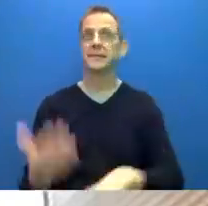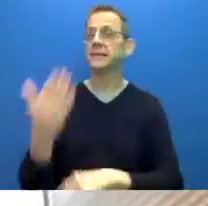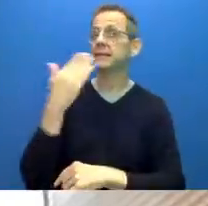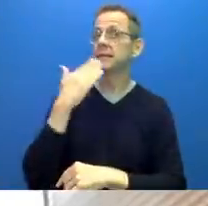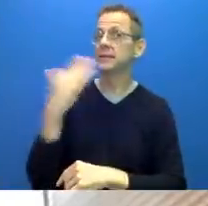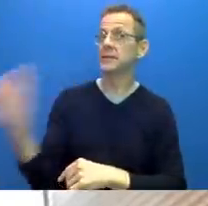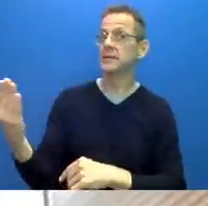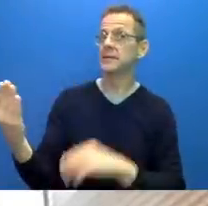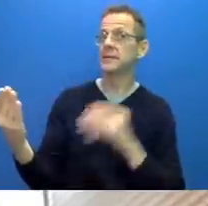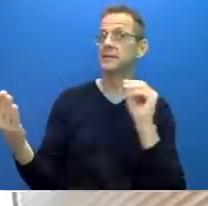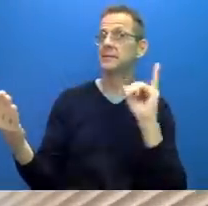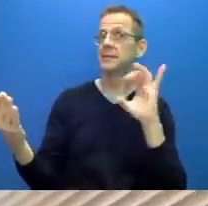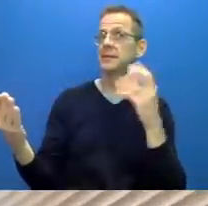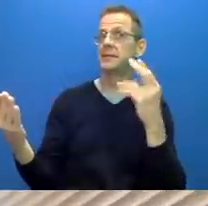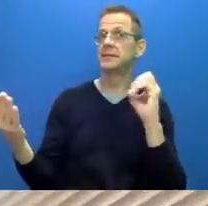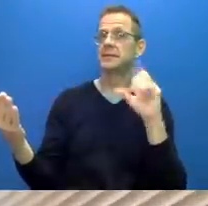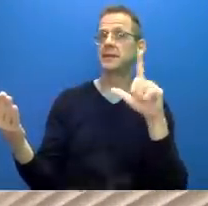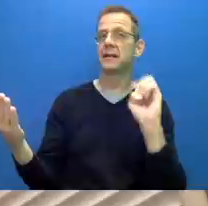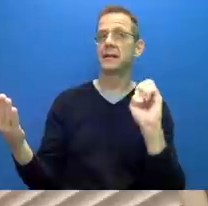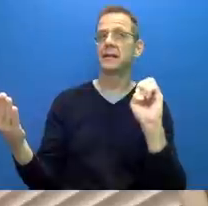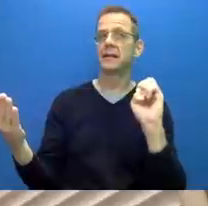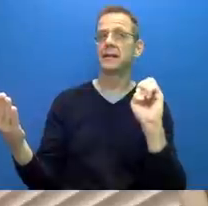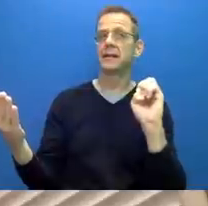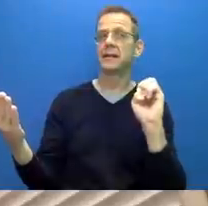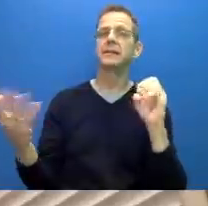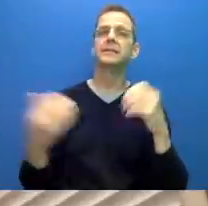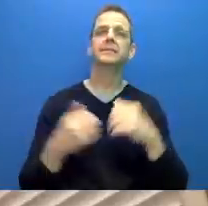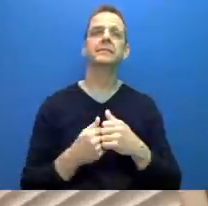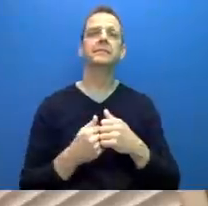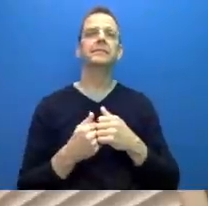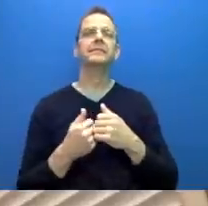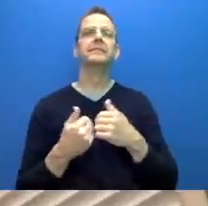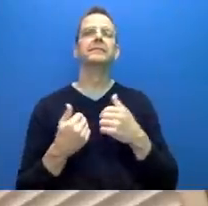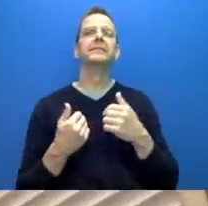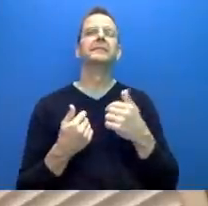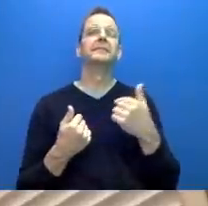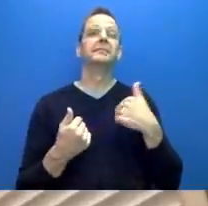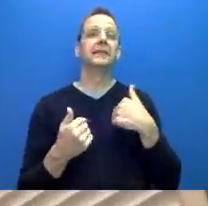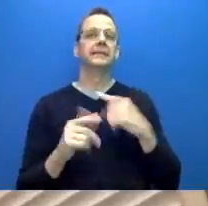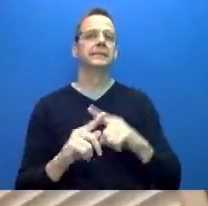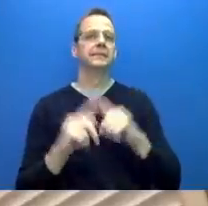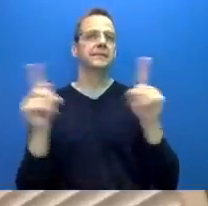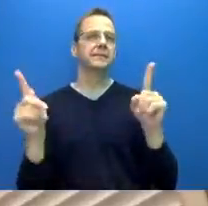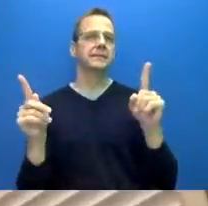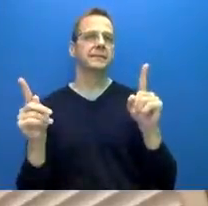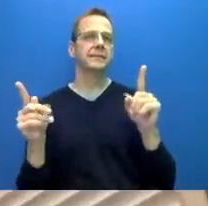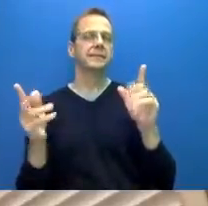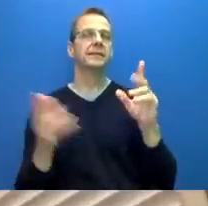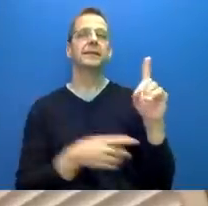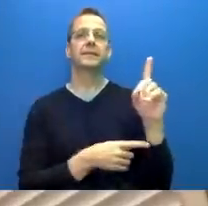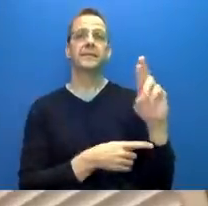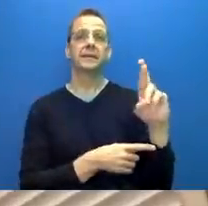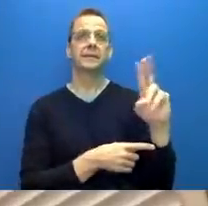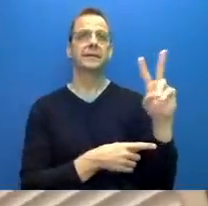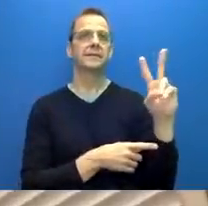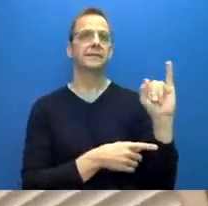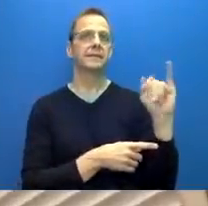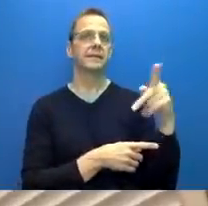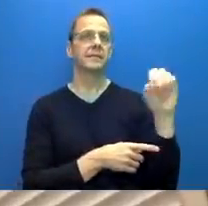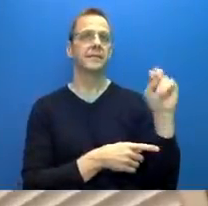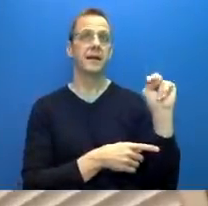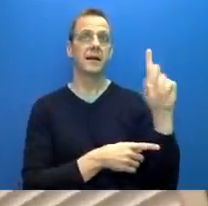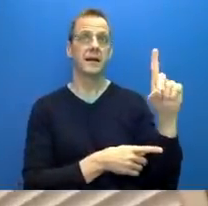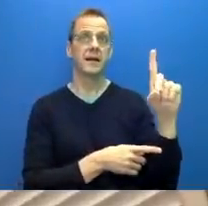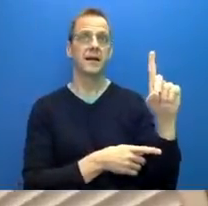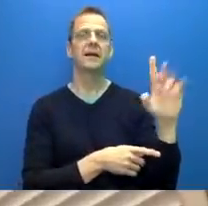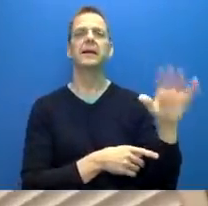So thank you so much, Michelle. So you can see I am not Joe Vipond, and so I don't have all of the numbers that